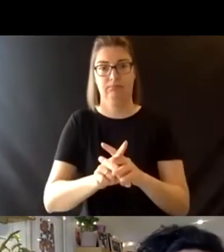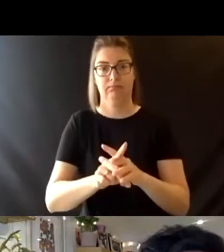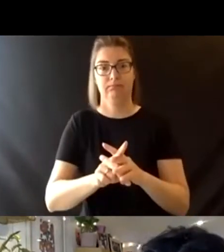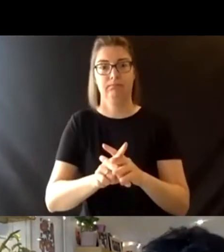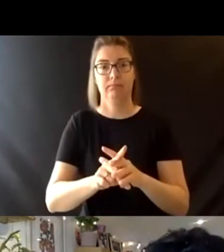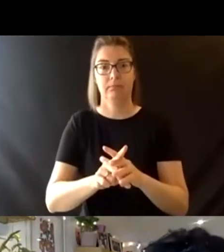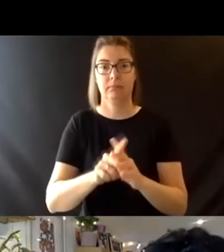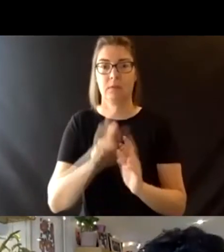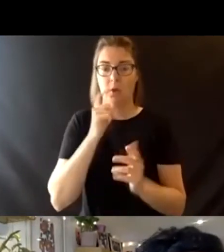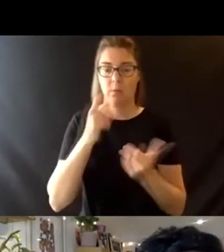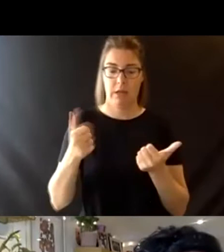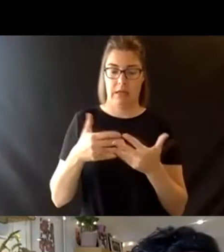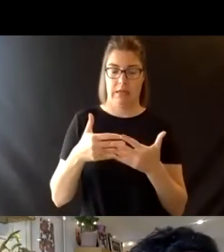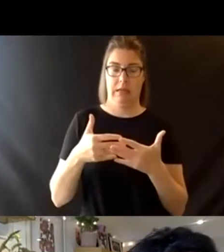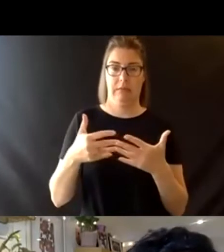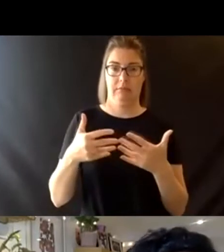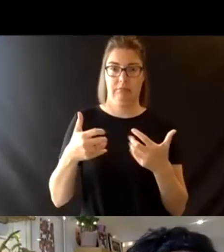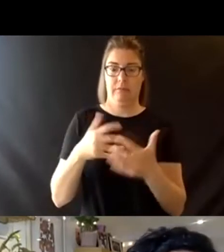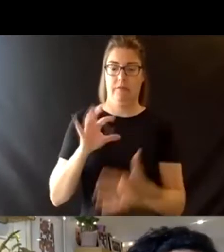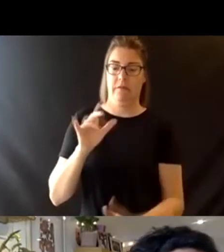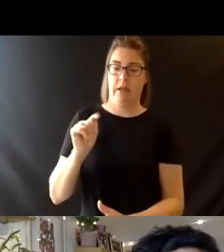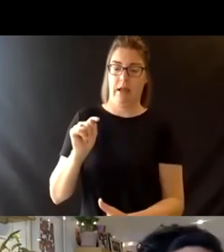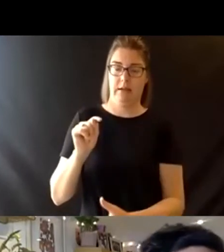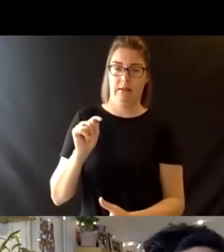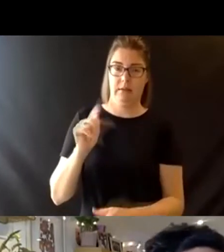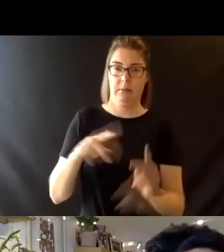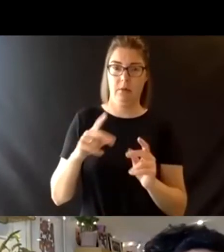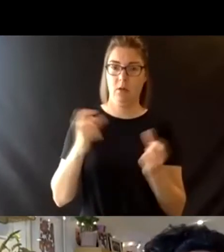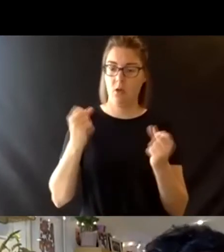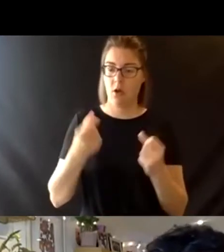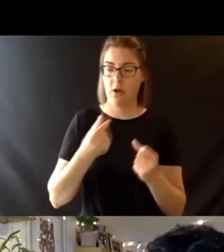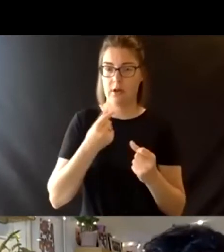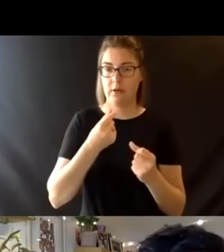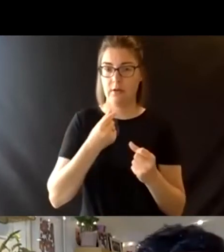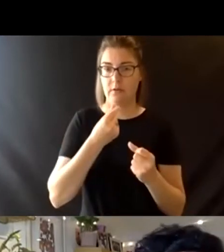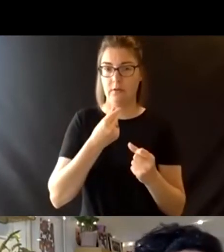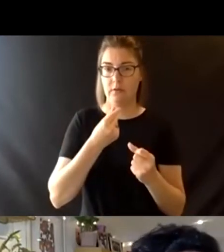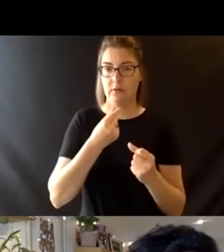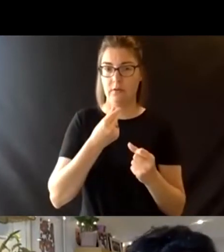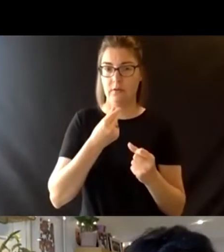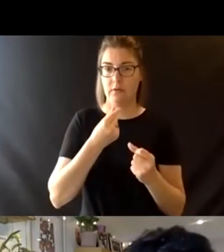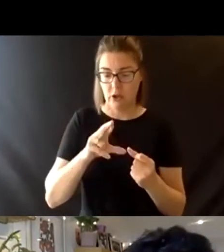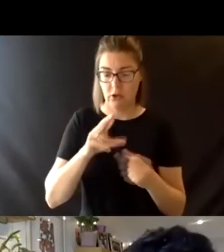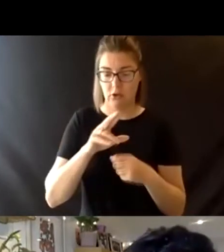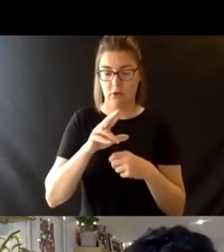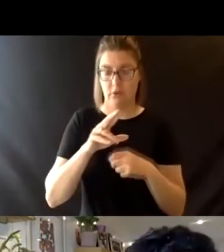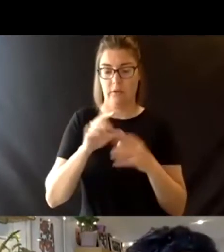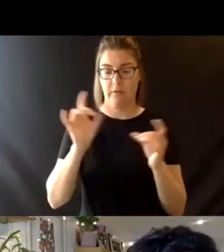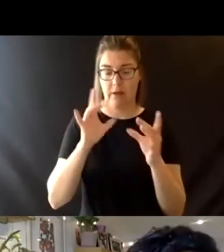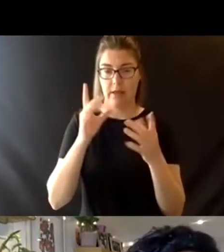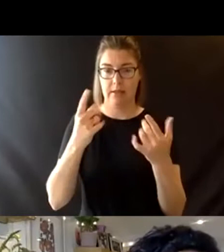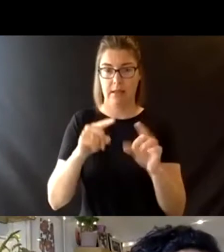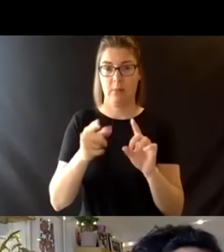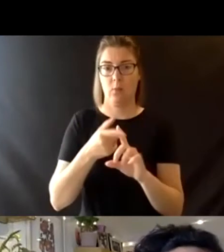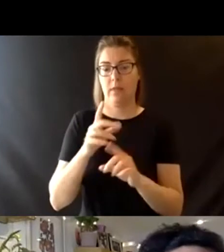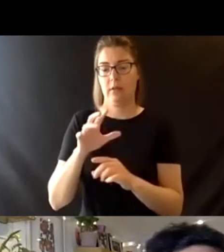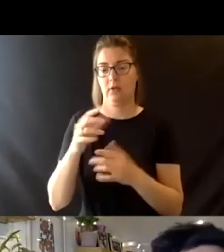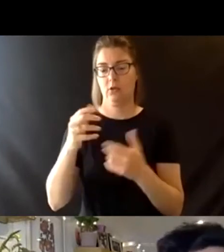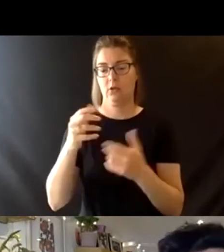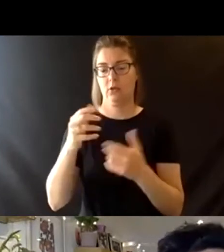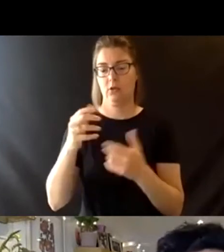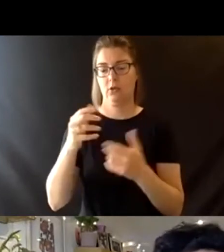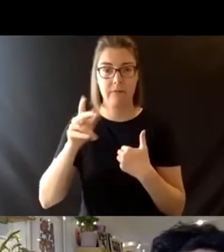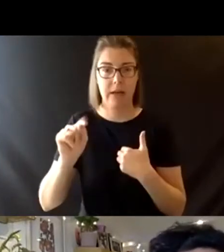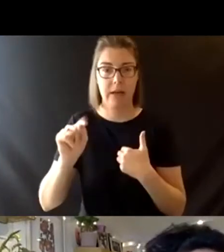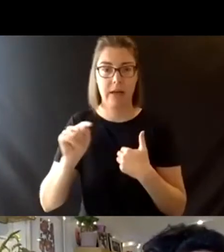be fat phobic, please, because a lot of gender-based violence, especially in queer communities, also comes in fat shaming. You know, don't tell me what's